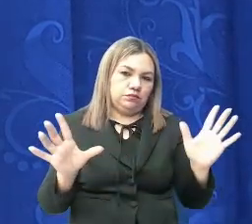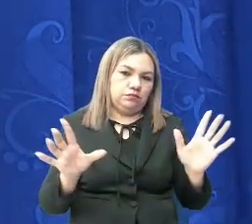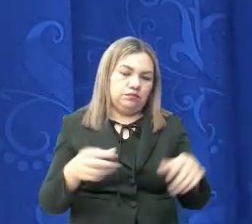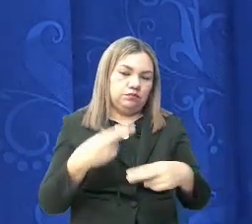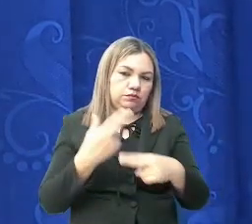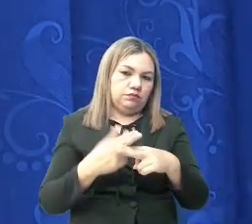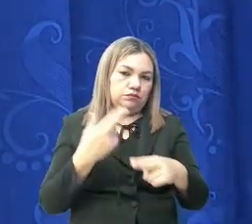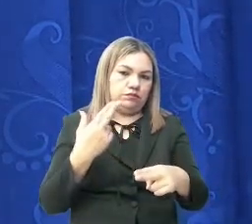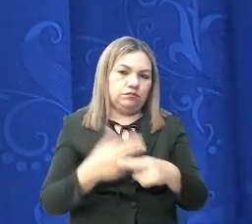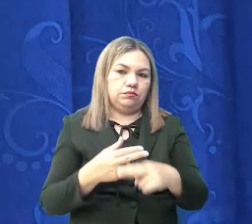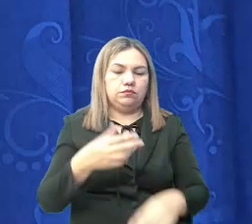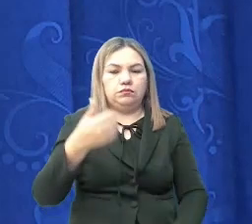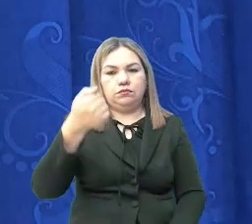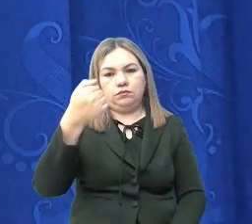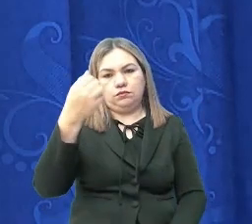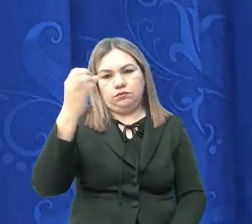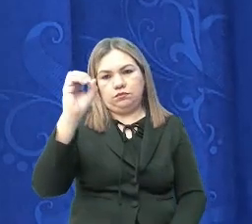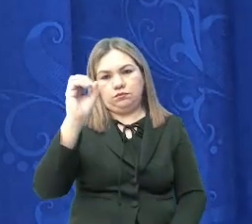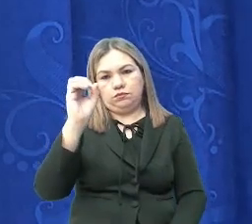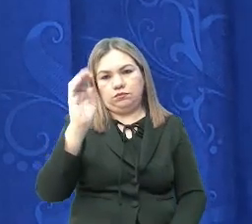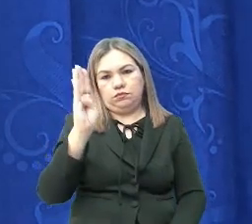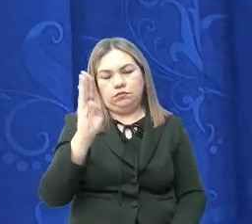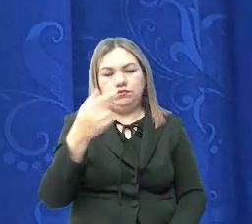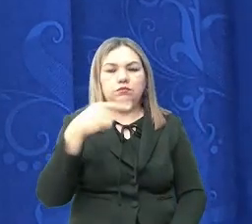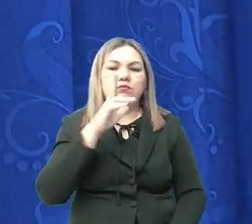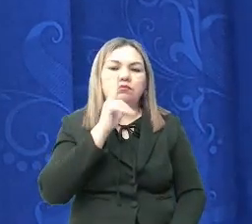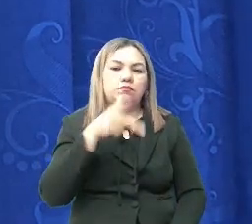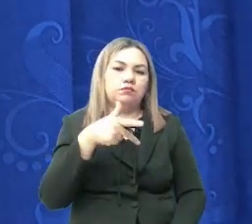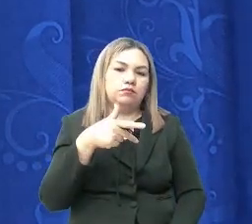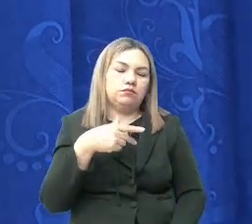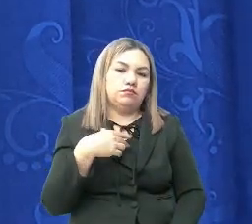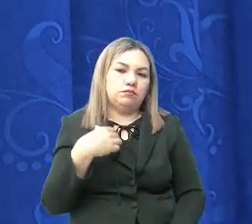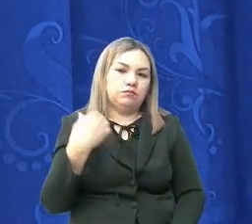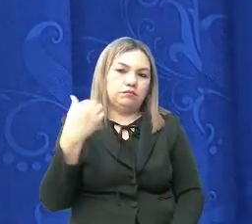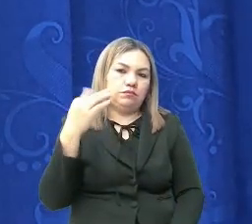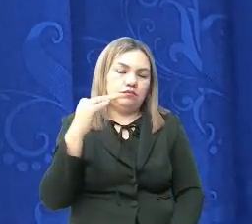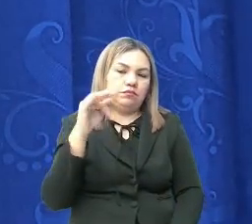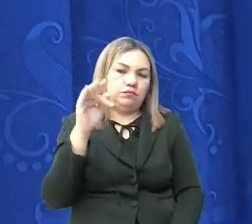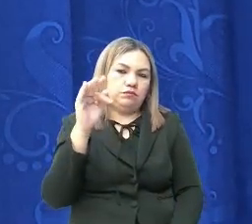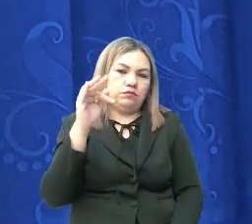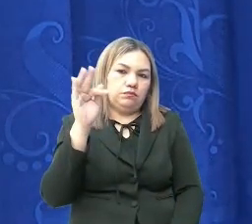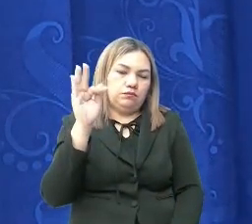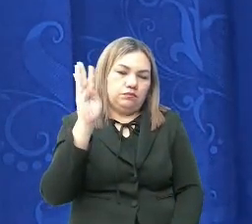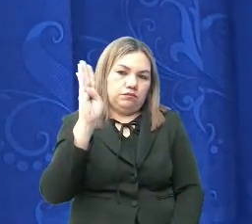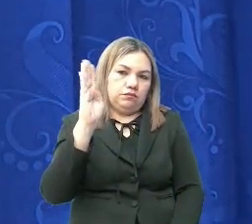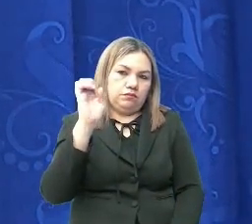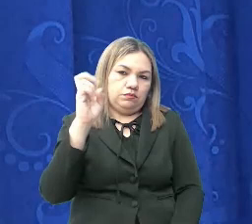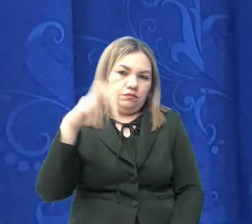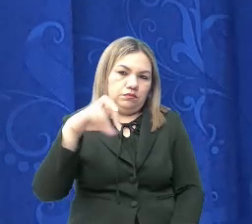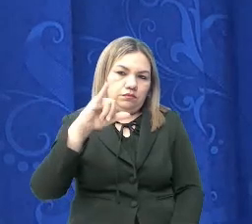He gave them the person that will set them free.